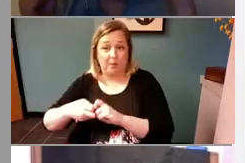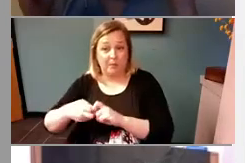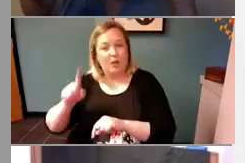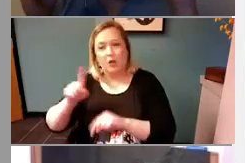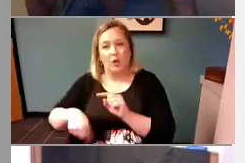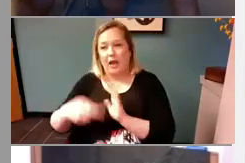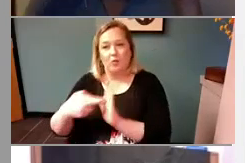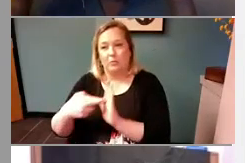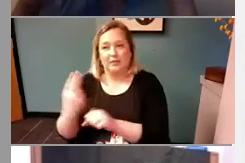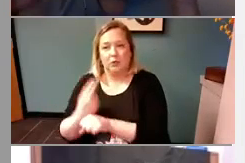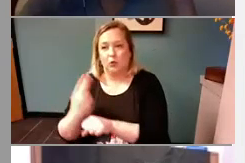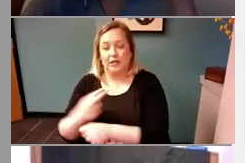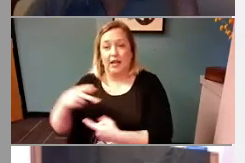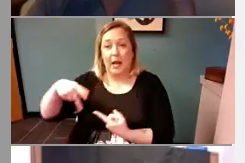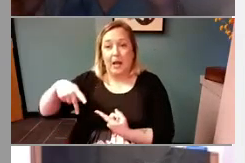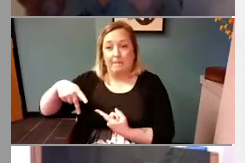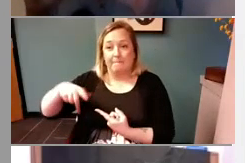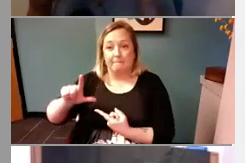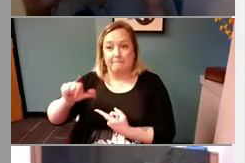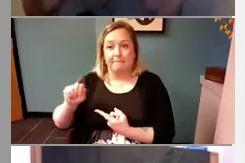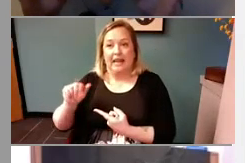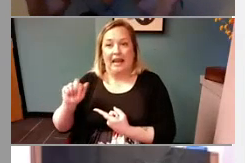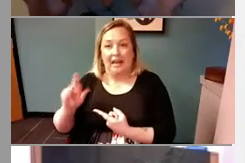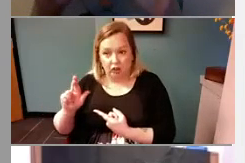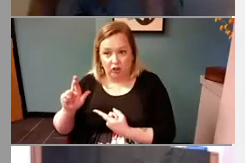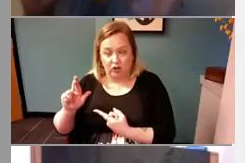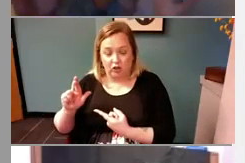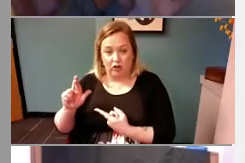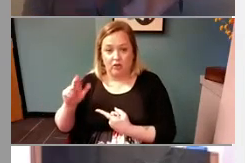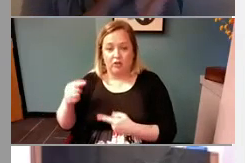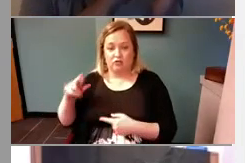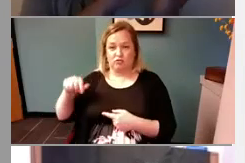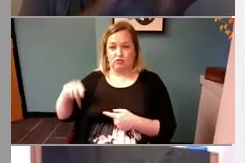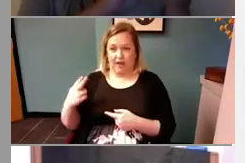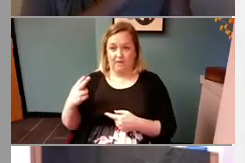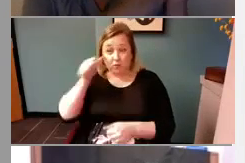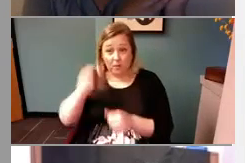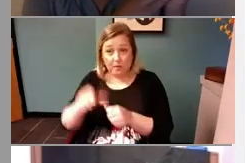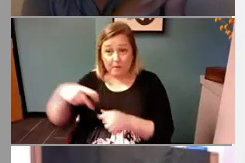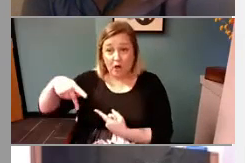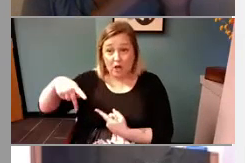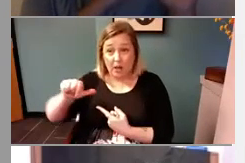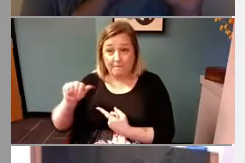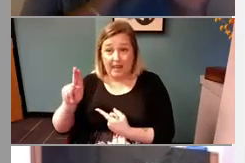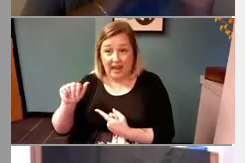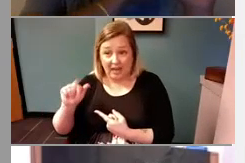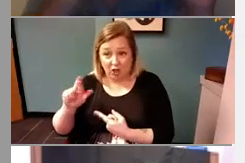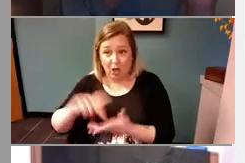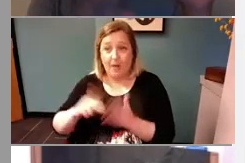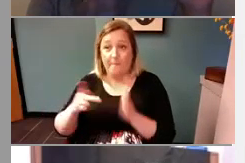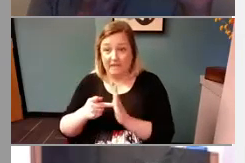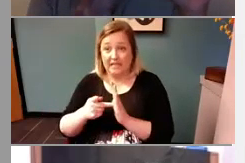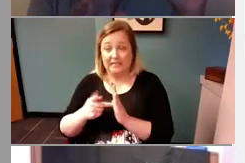planar graph. But the internal, so a planar graph just states that we just need 4 colors